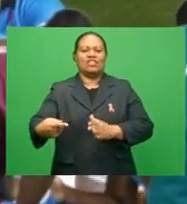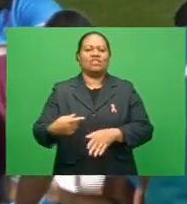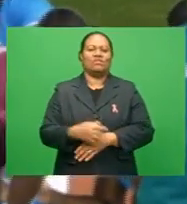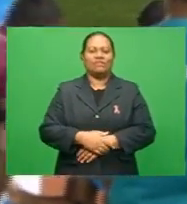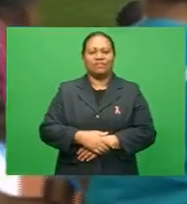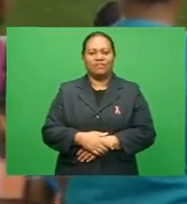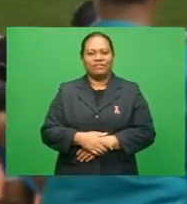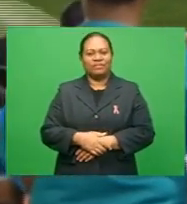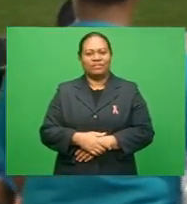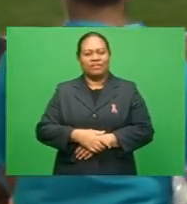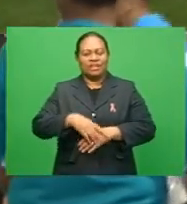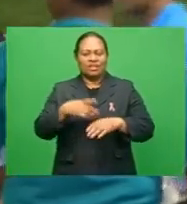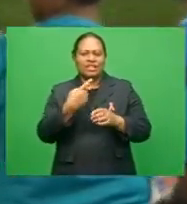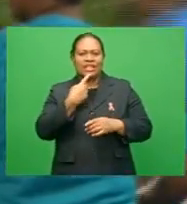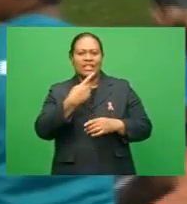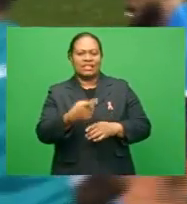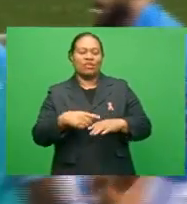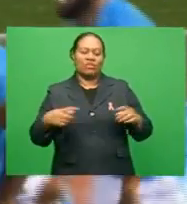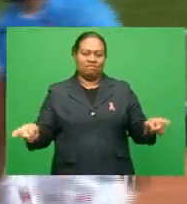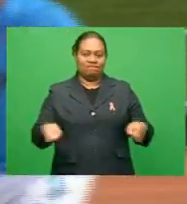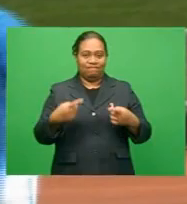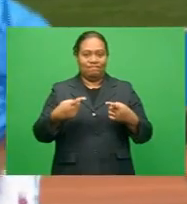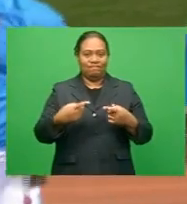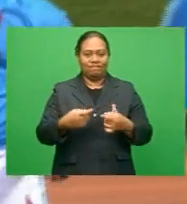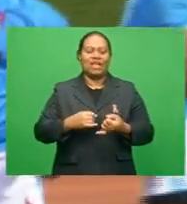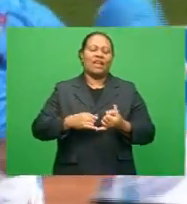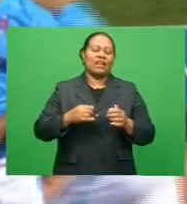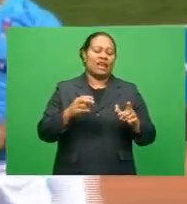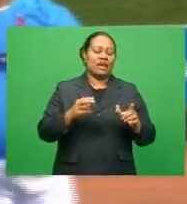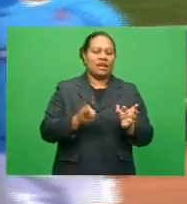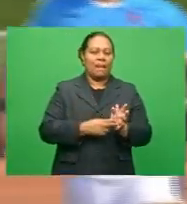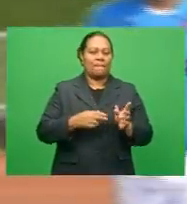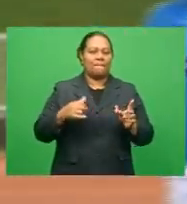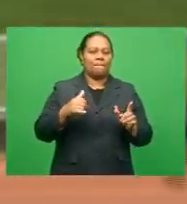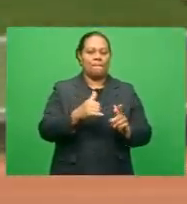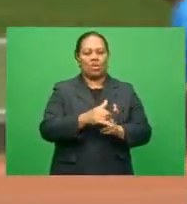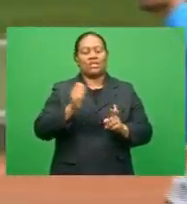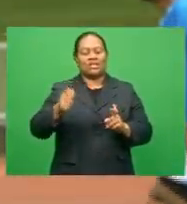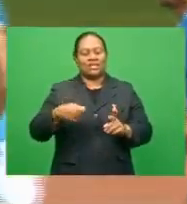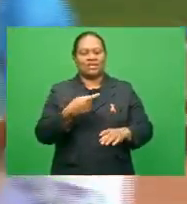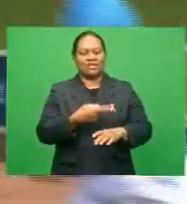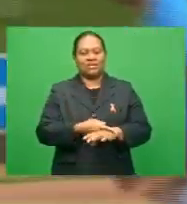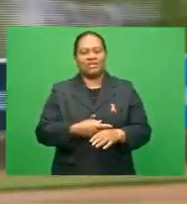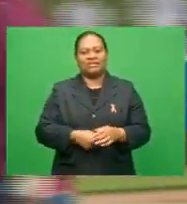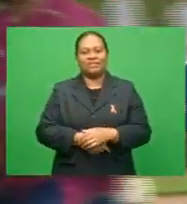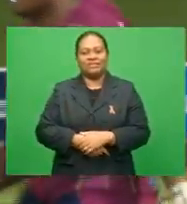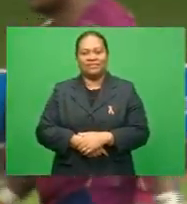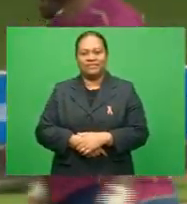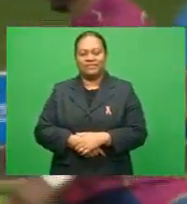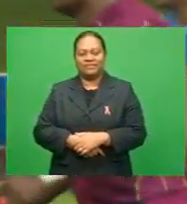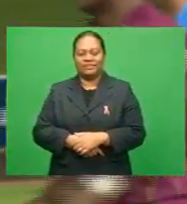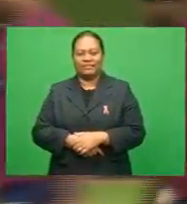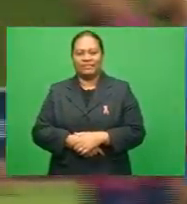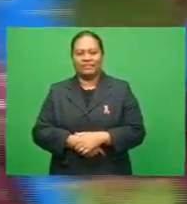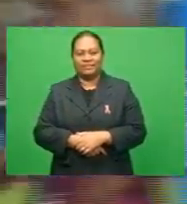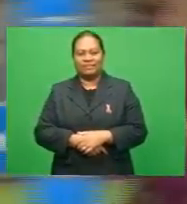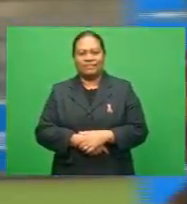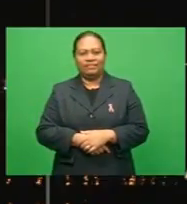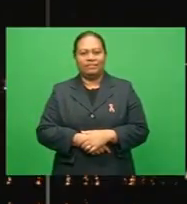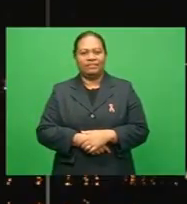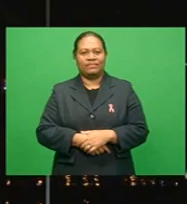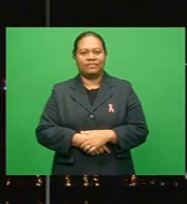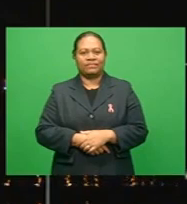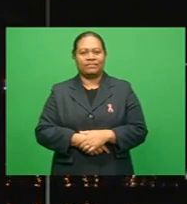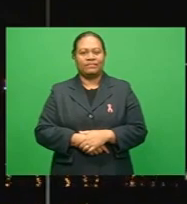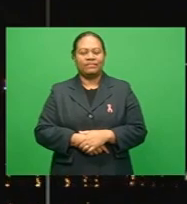The capital city side will play Namosi next weekend in the last round of the Skipper Cup. Aquila Vama, FBC Sports.